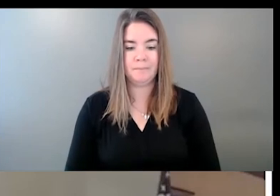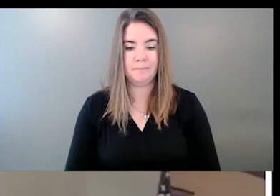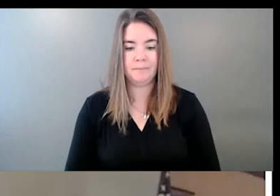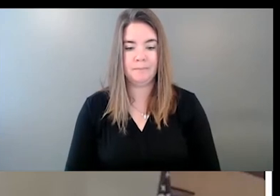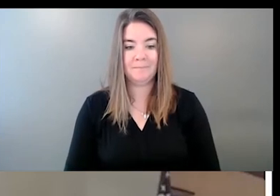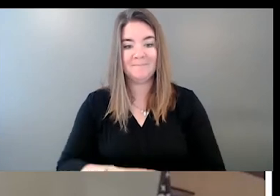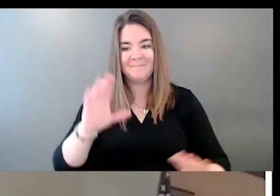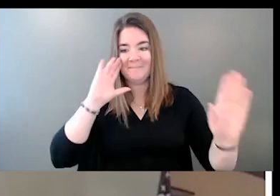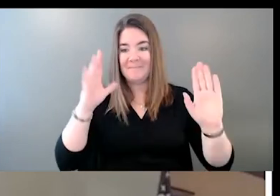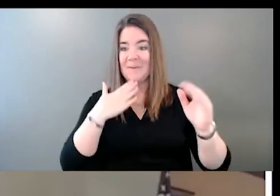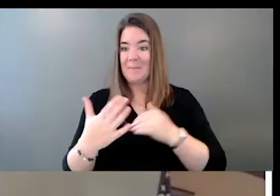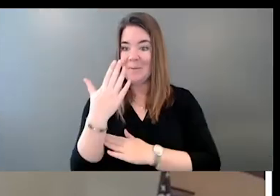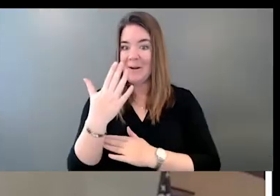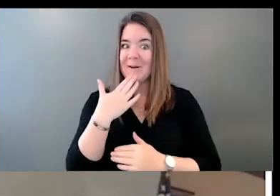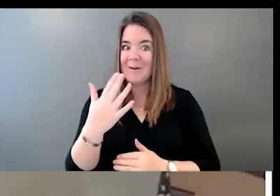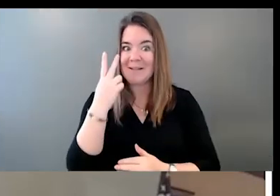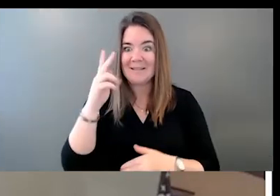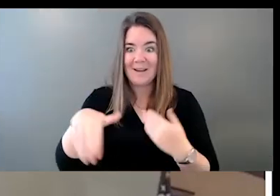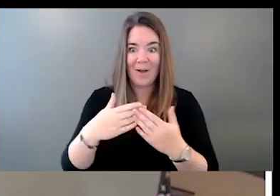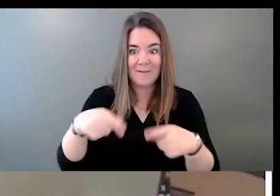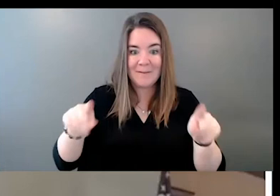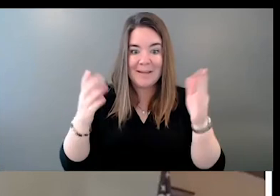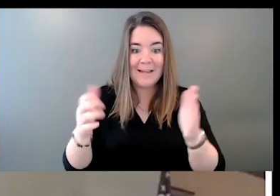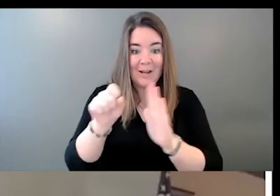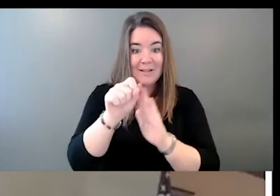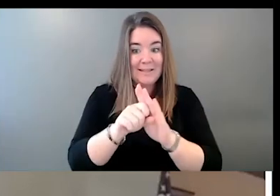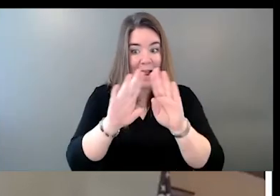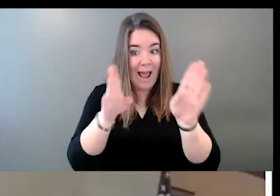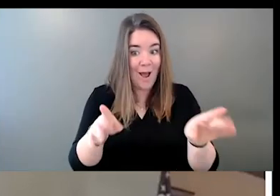Good morning. It's so good to see you all here at the State House and on Zoom.